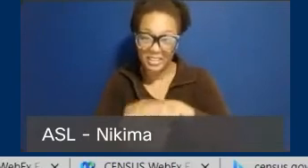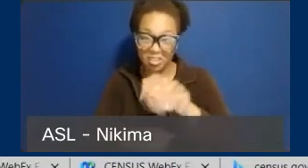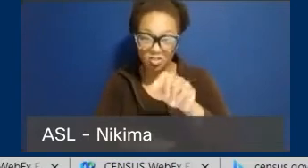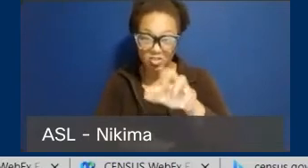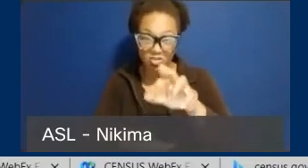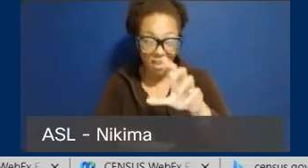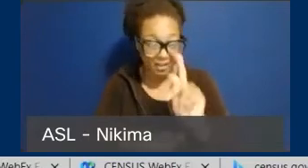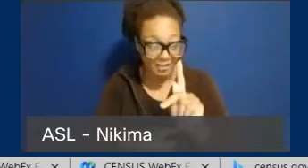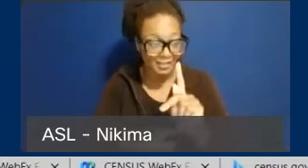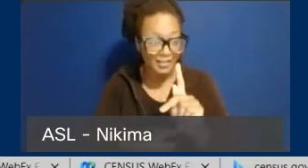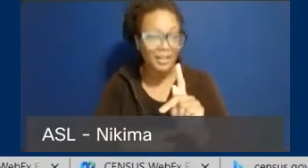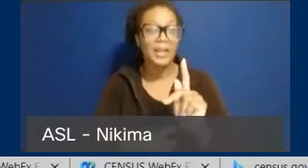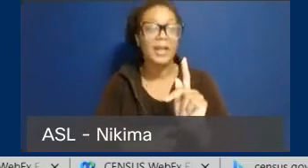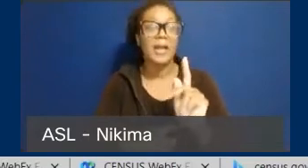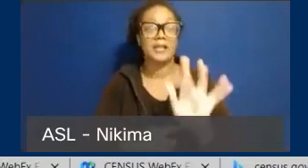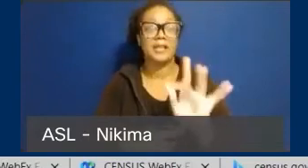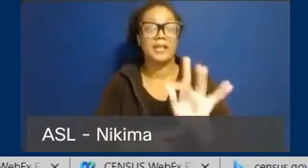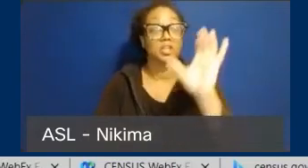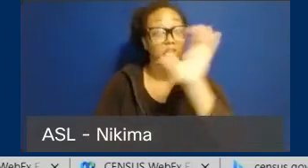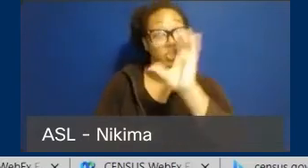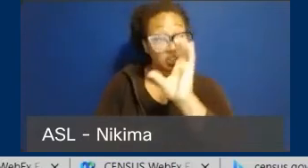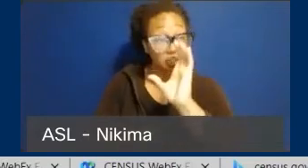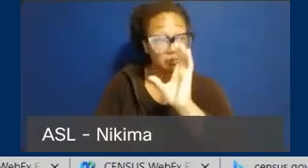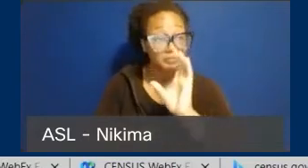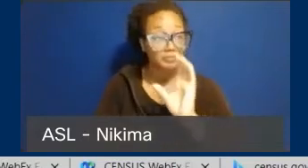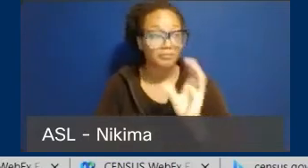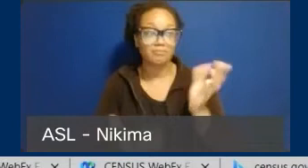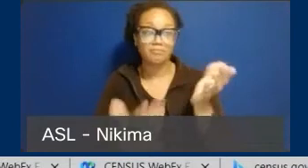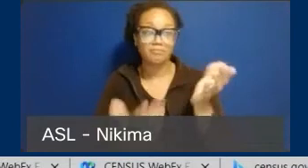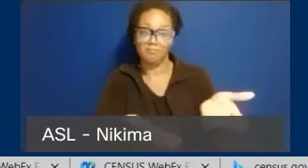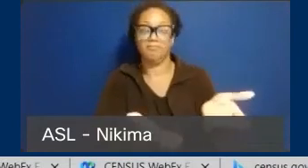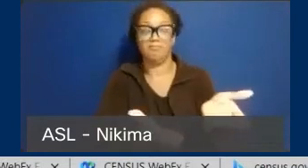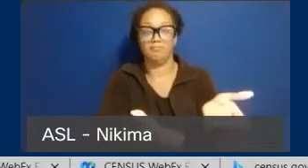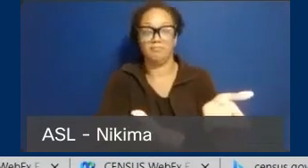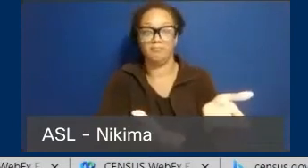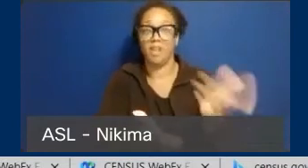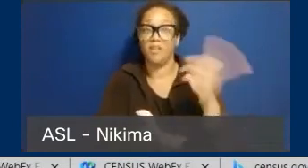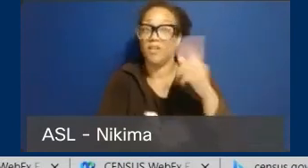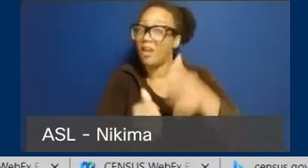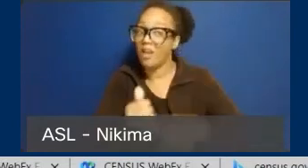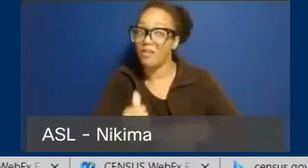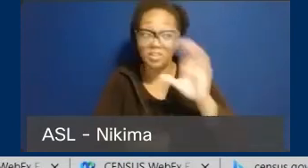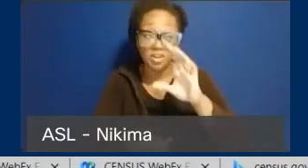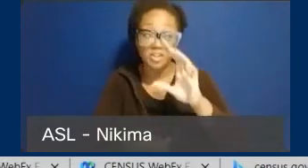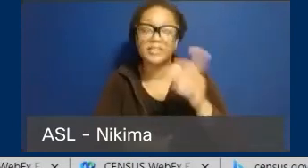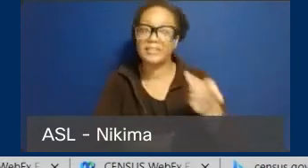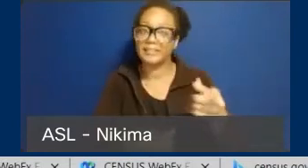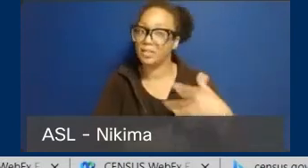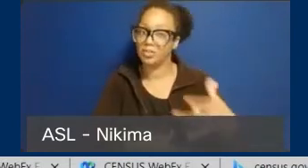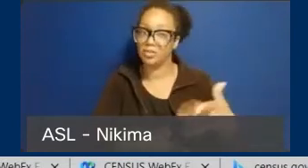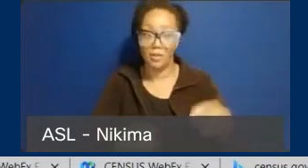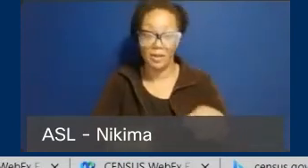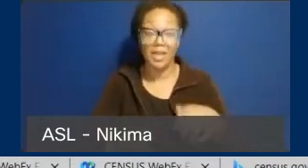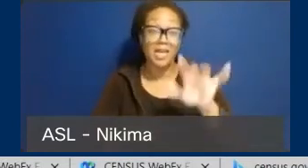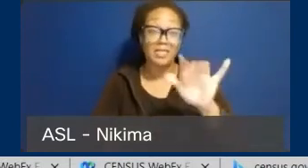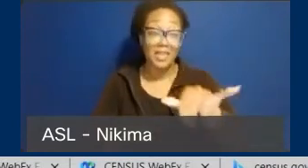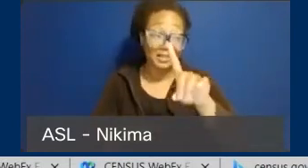And what occurs in every single search, this will occur. It'll give you the data point that you call for. So